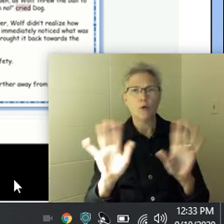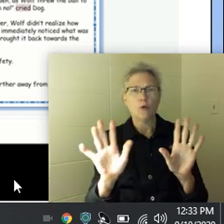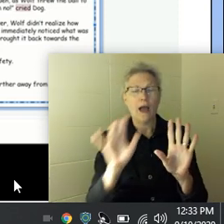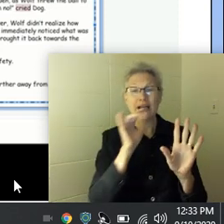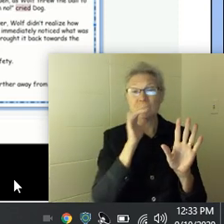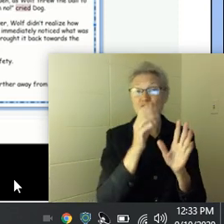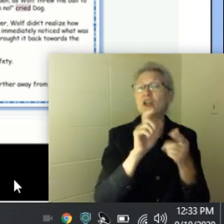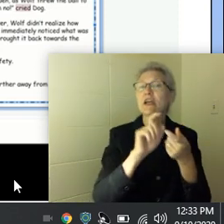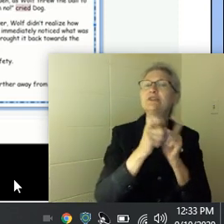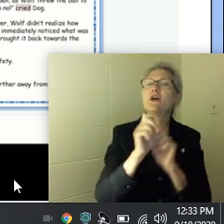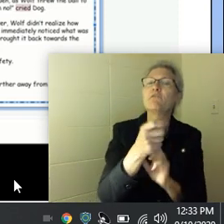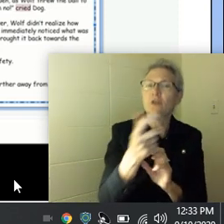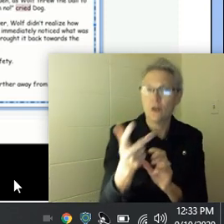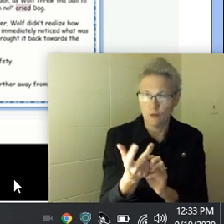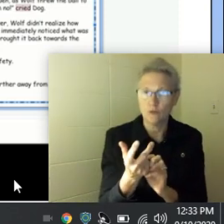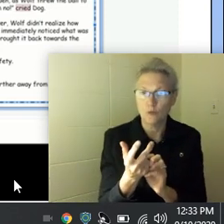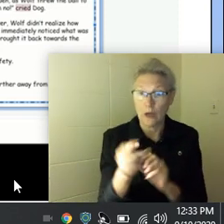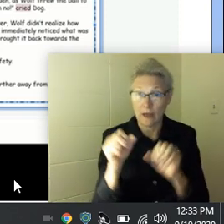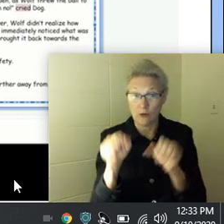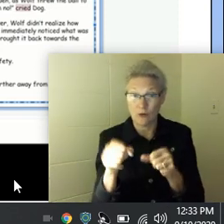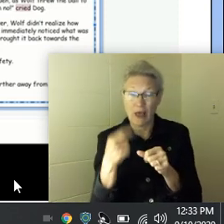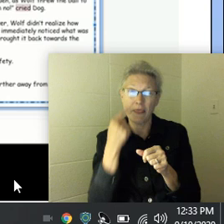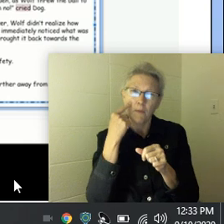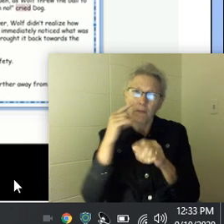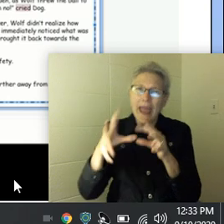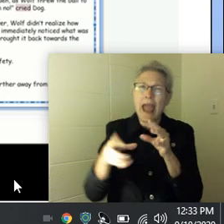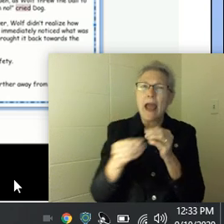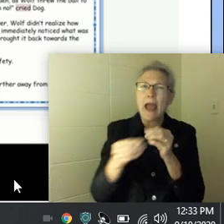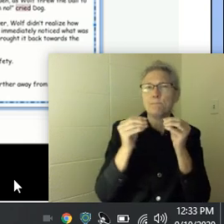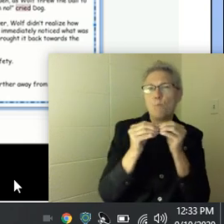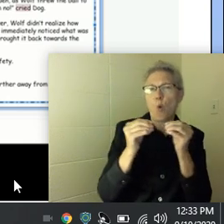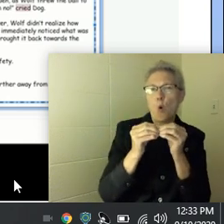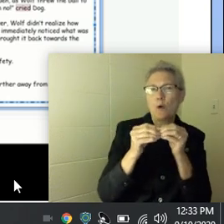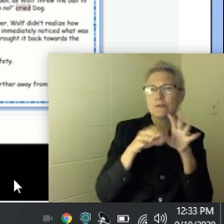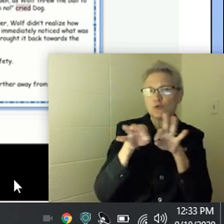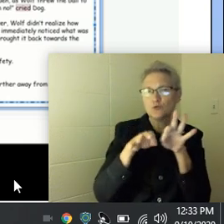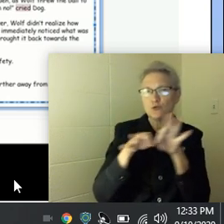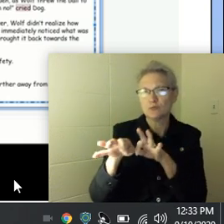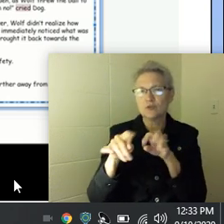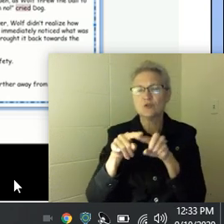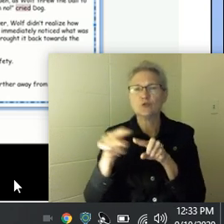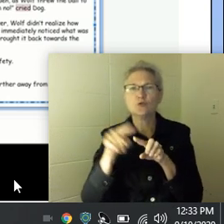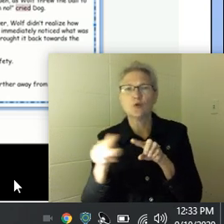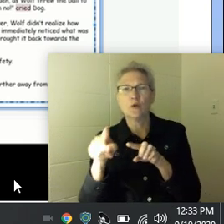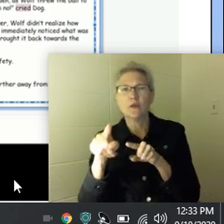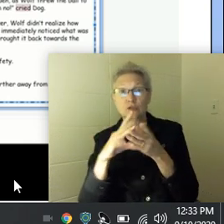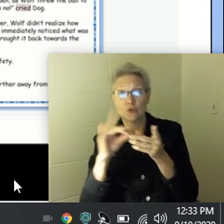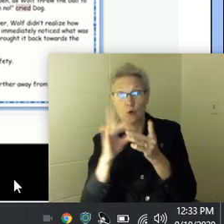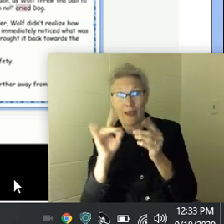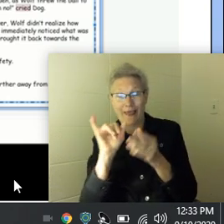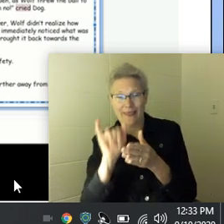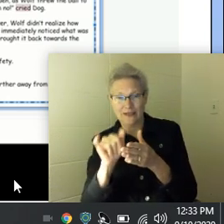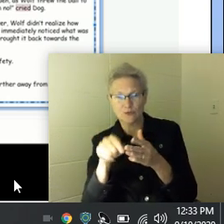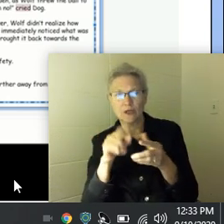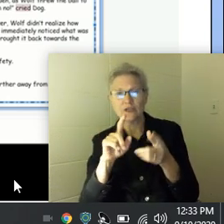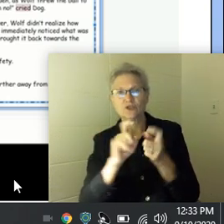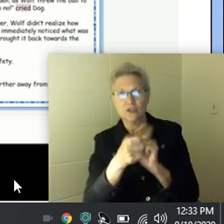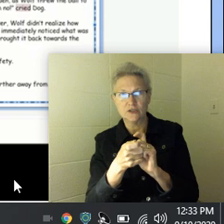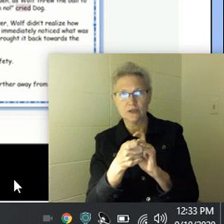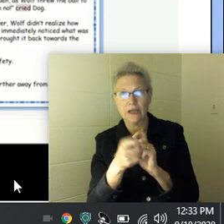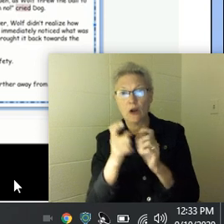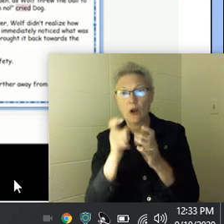much, but when I could and when I thought it could just add more to my story, that's when I changed it. So here,